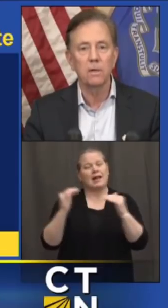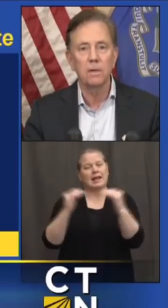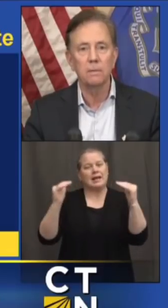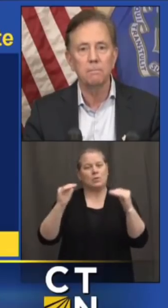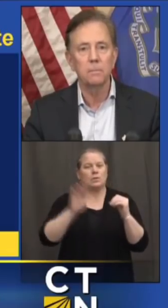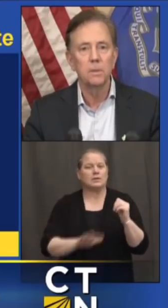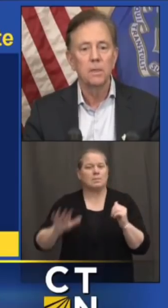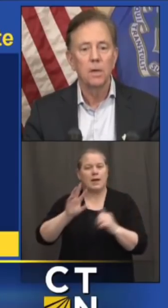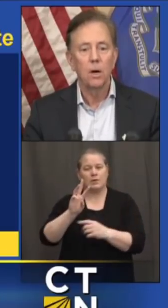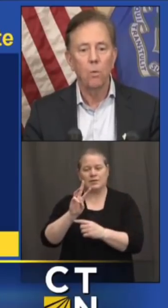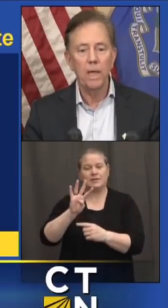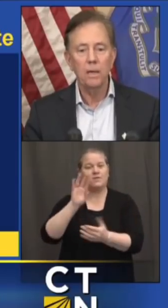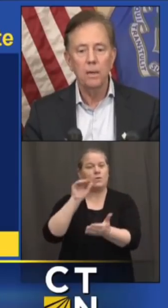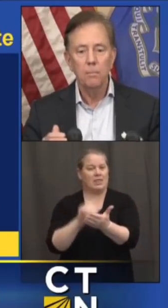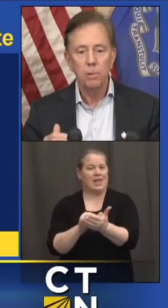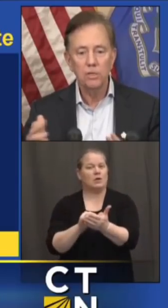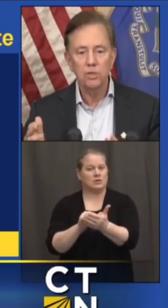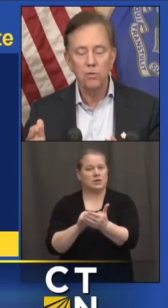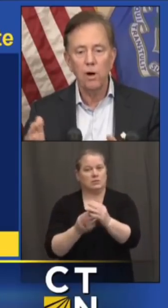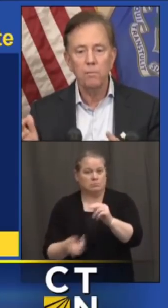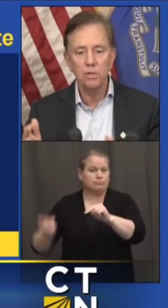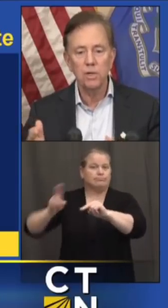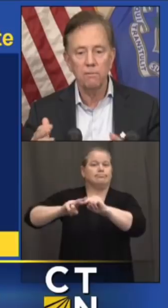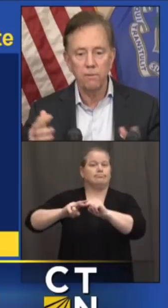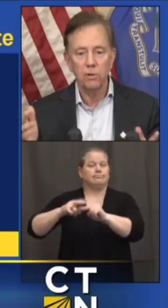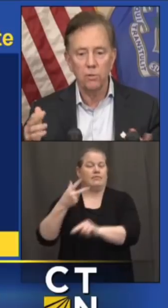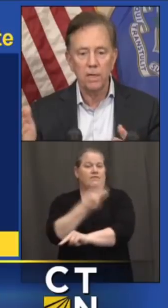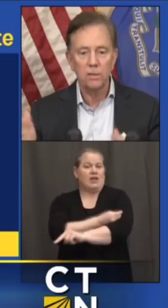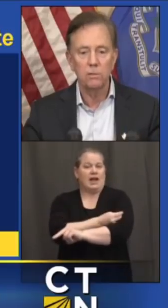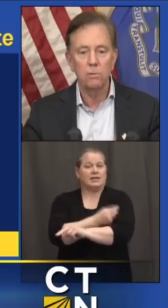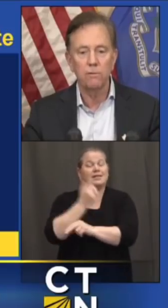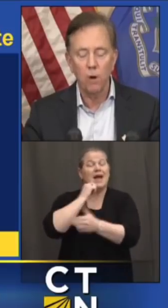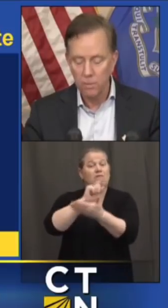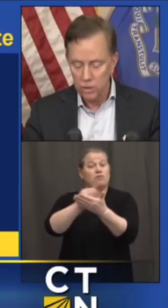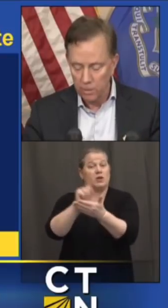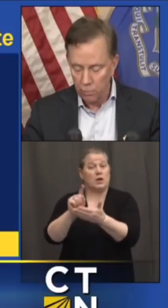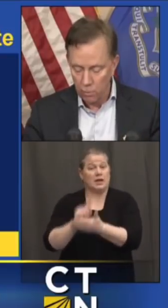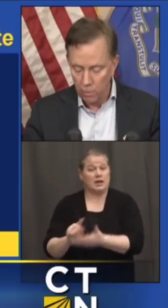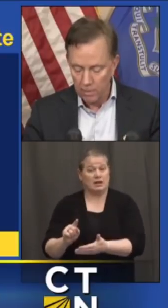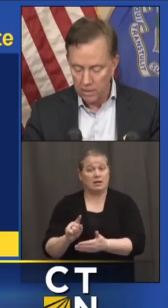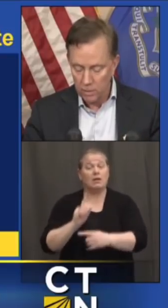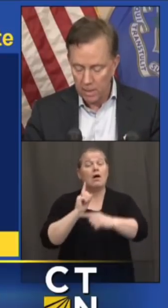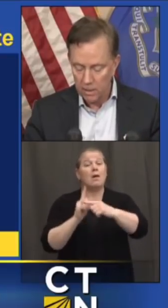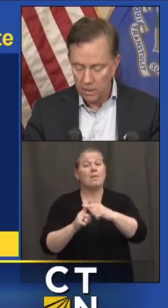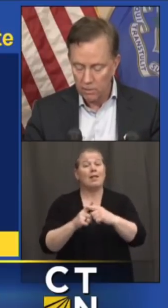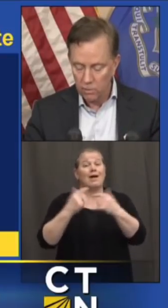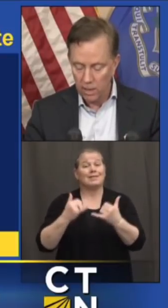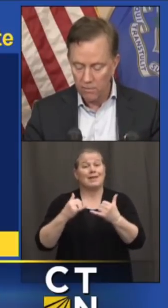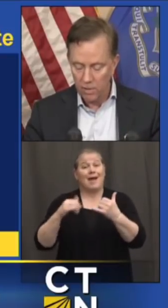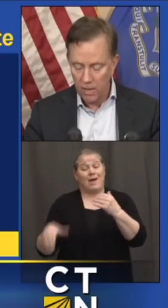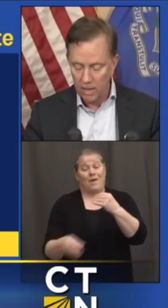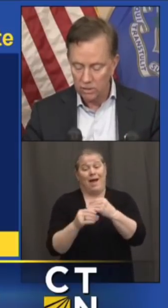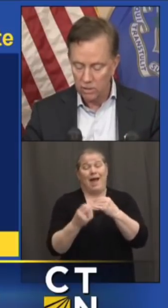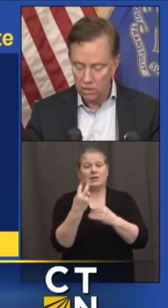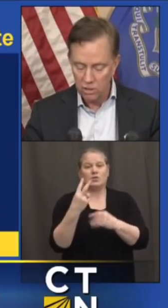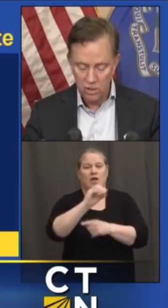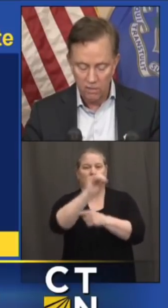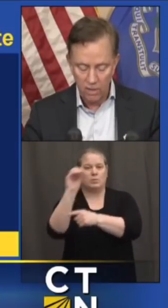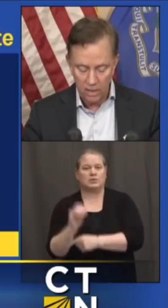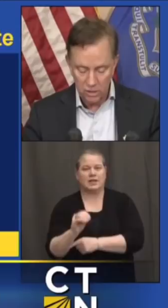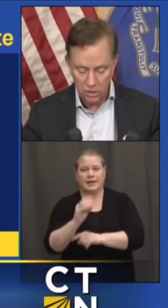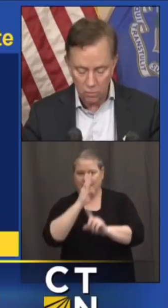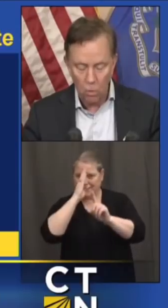vaccinations a week, plus 12% for the direct-to-pharmacy program. That's about another 11,000. Those are